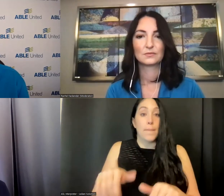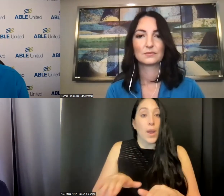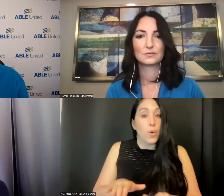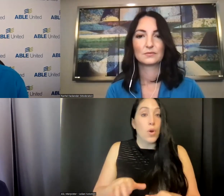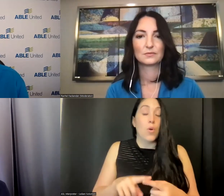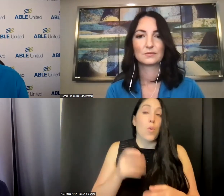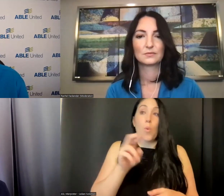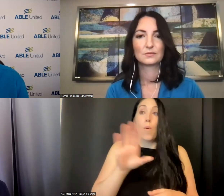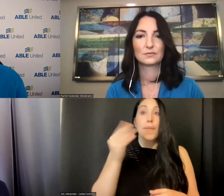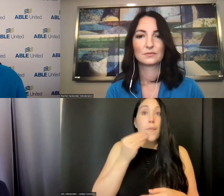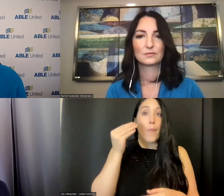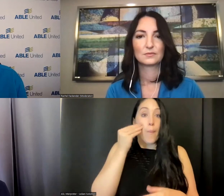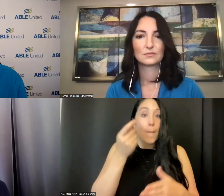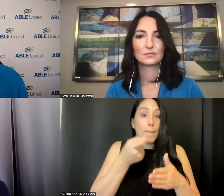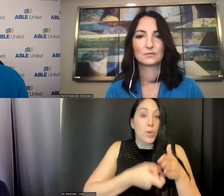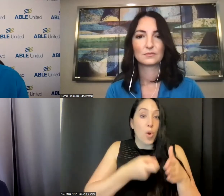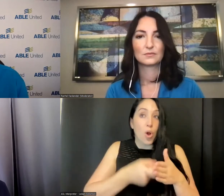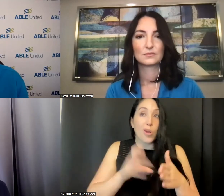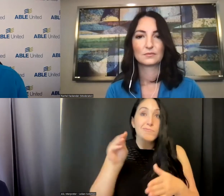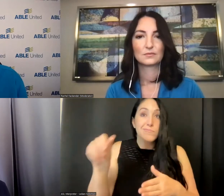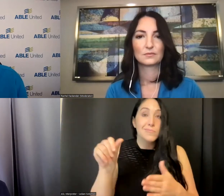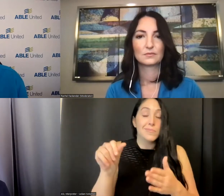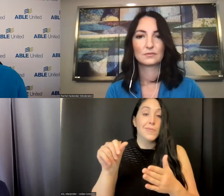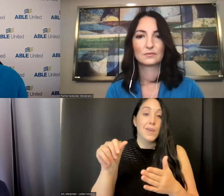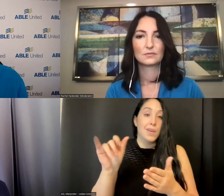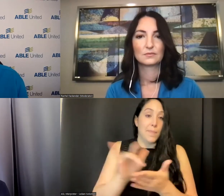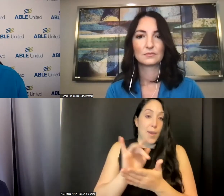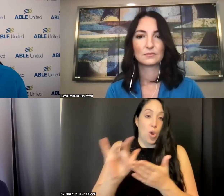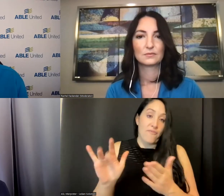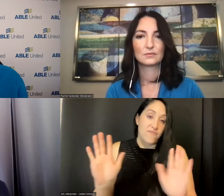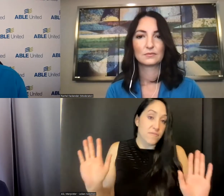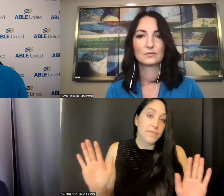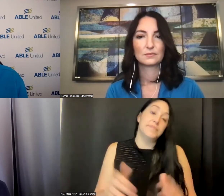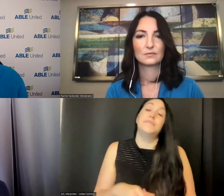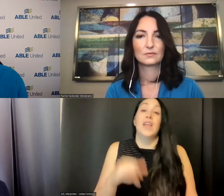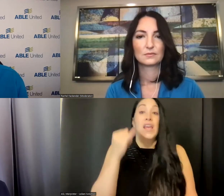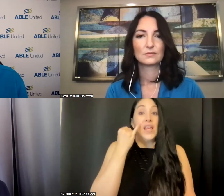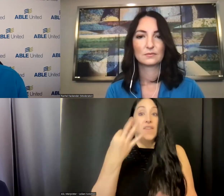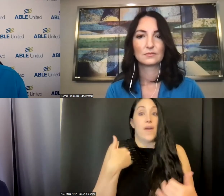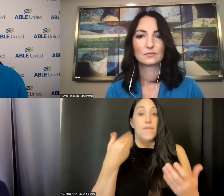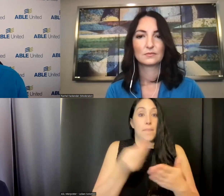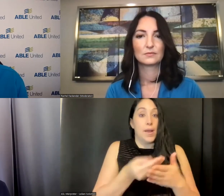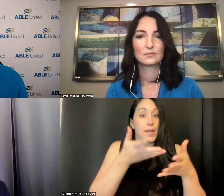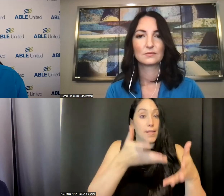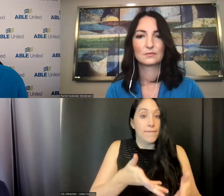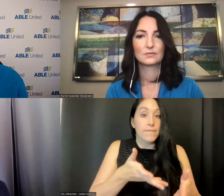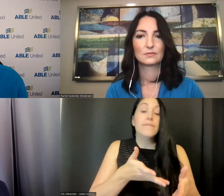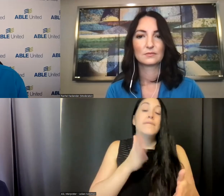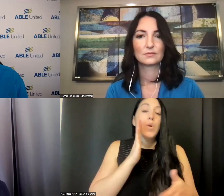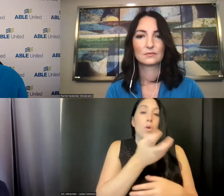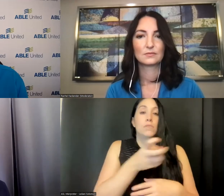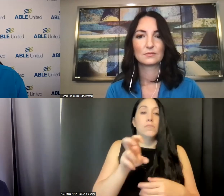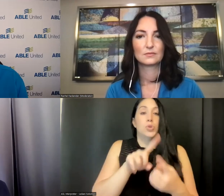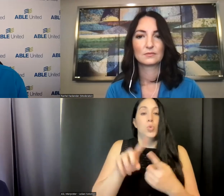types of qualified disability expenses are paid. And then if there's any money left, it would go to the estate of the